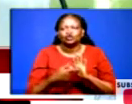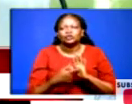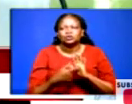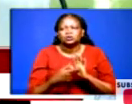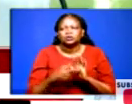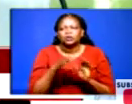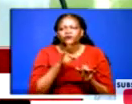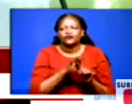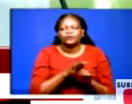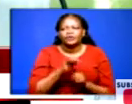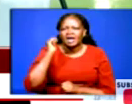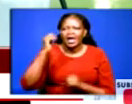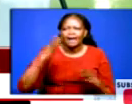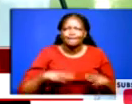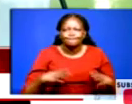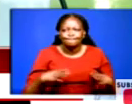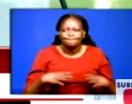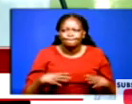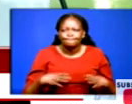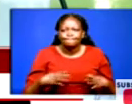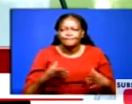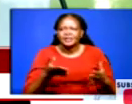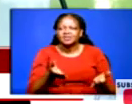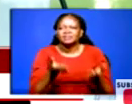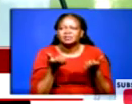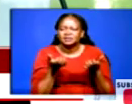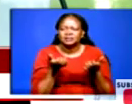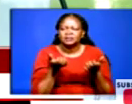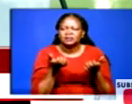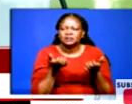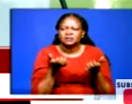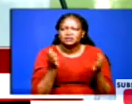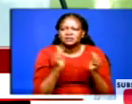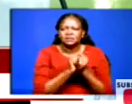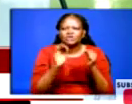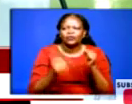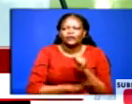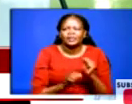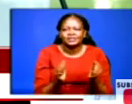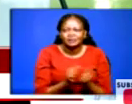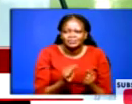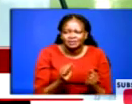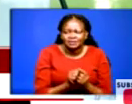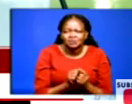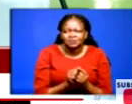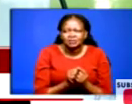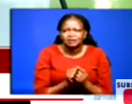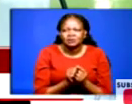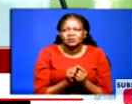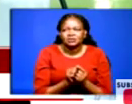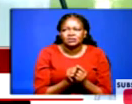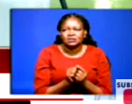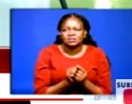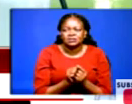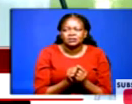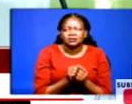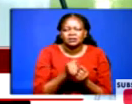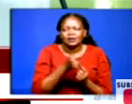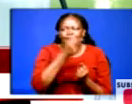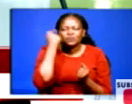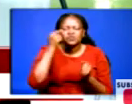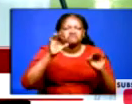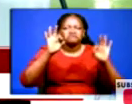Kenyan citizens deserved 10 out of 10 for their stellar